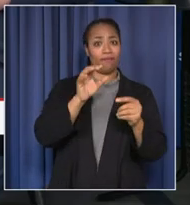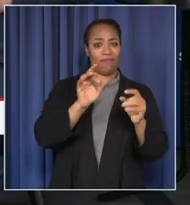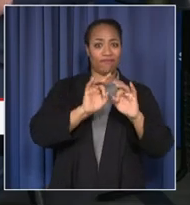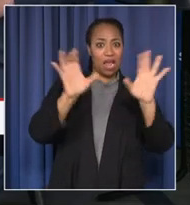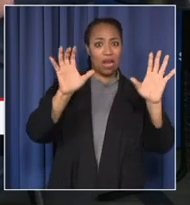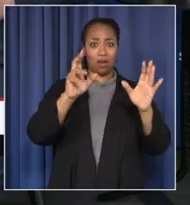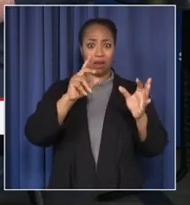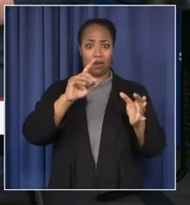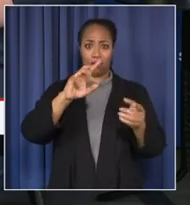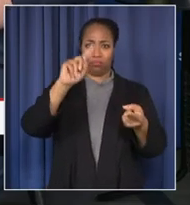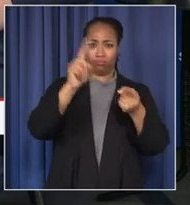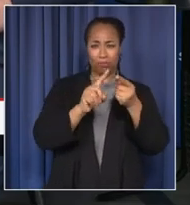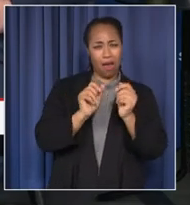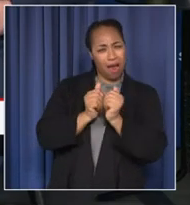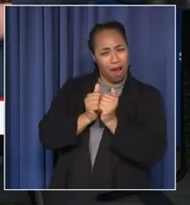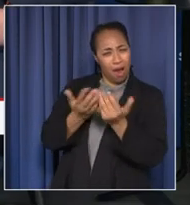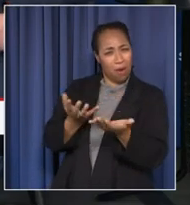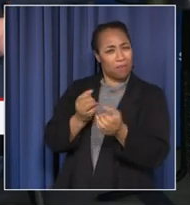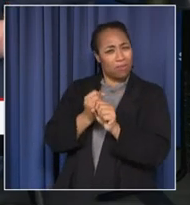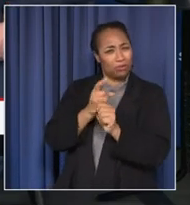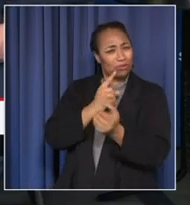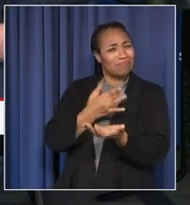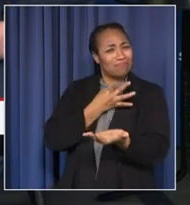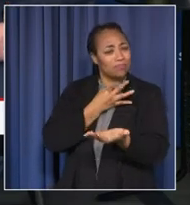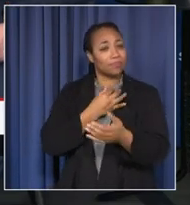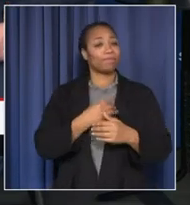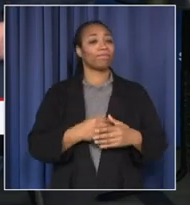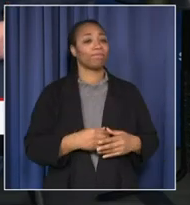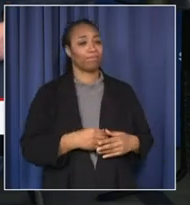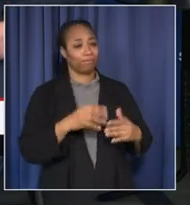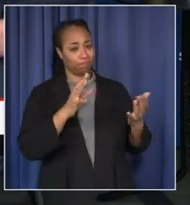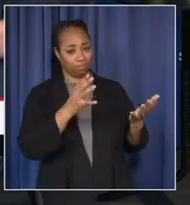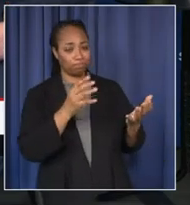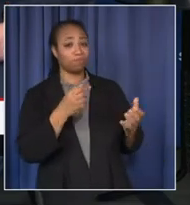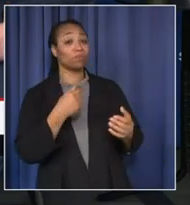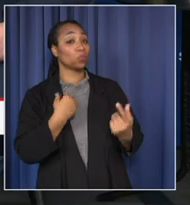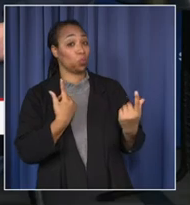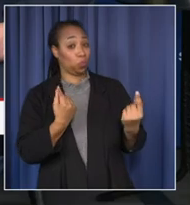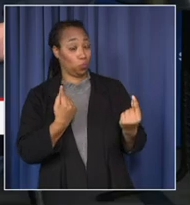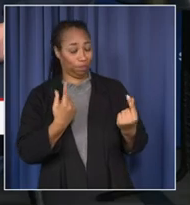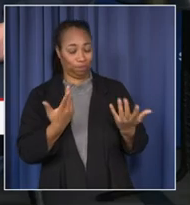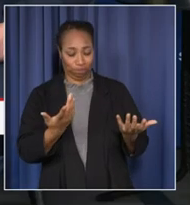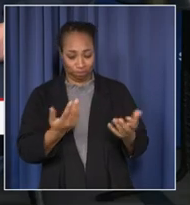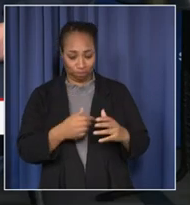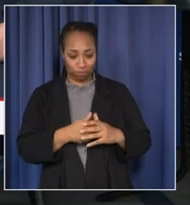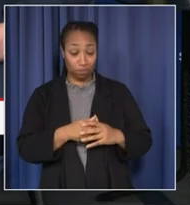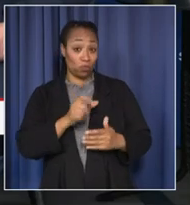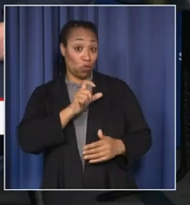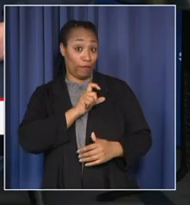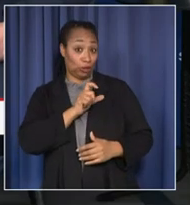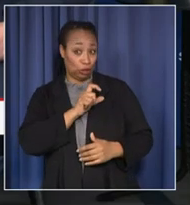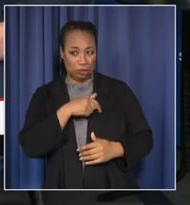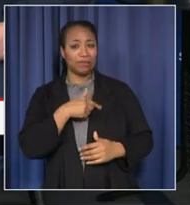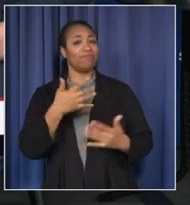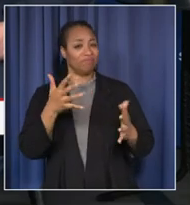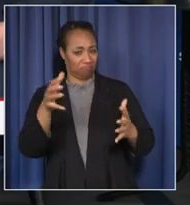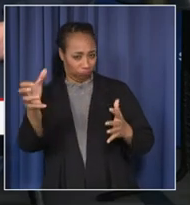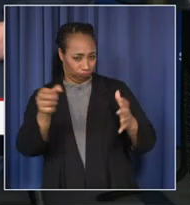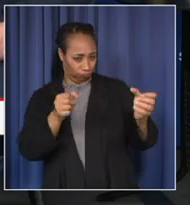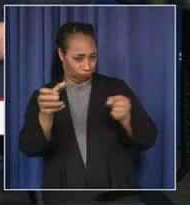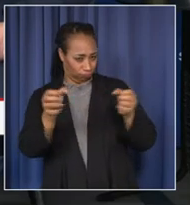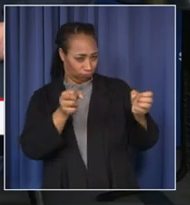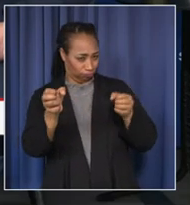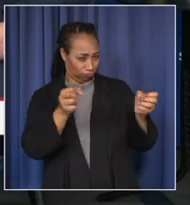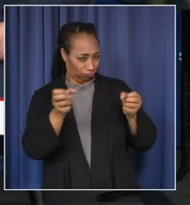way. That's why if you're a budget wonk like I am, we have higher overtime numbers than